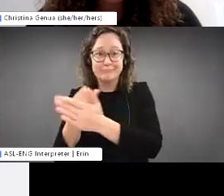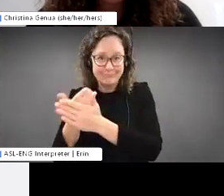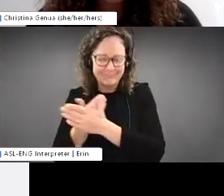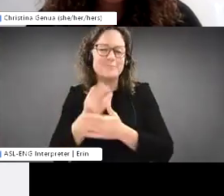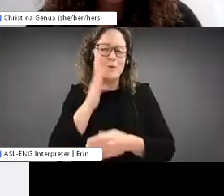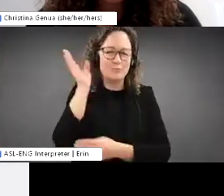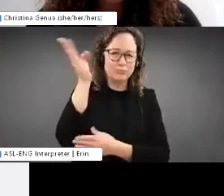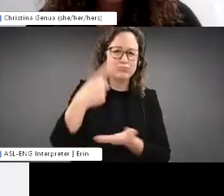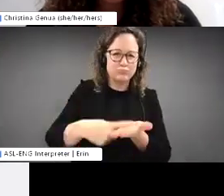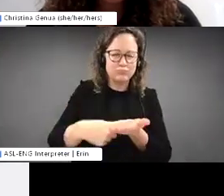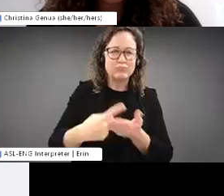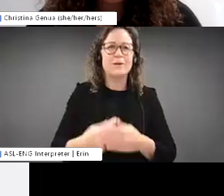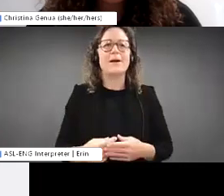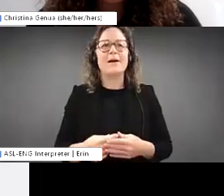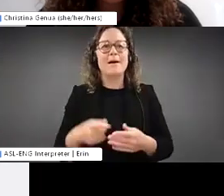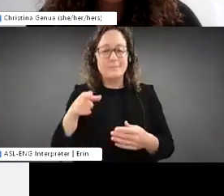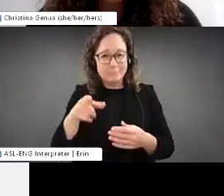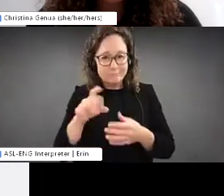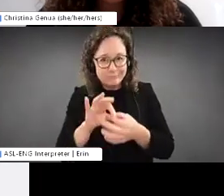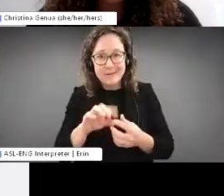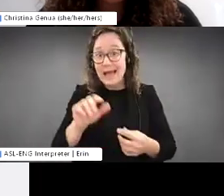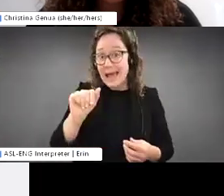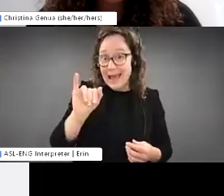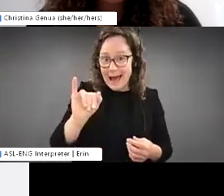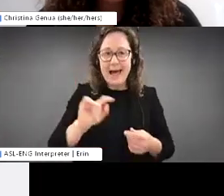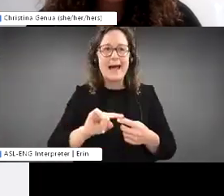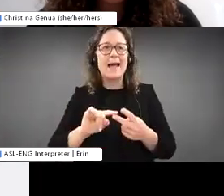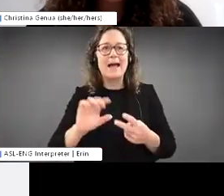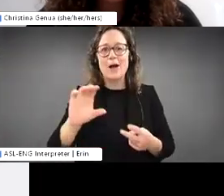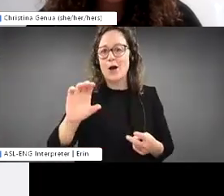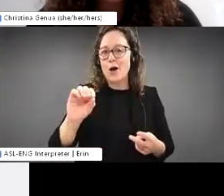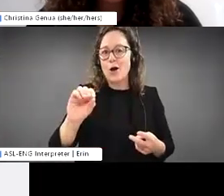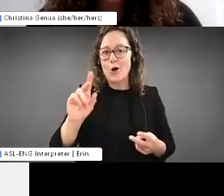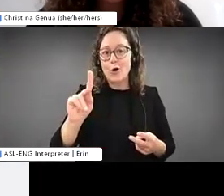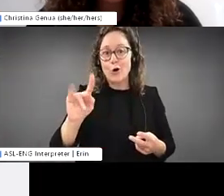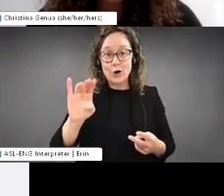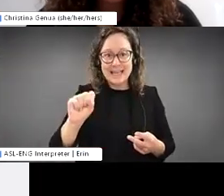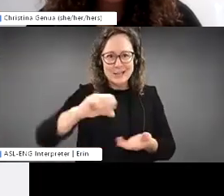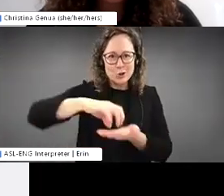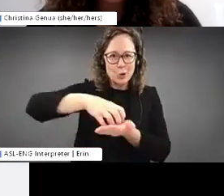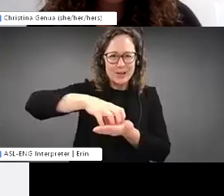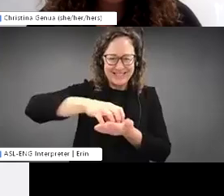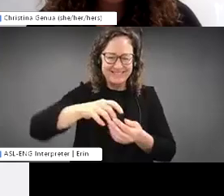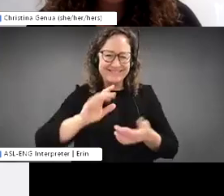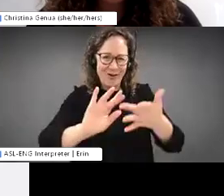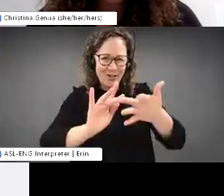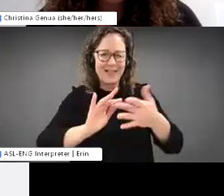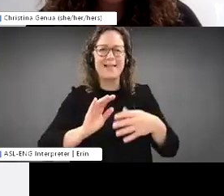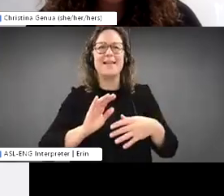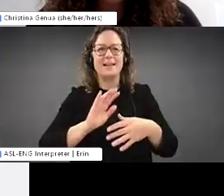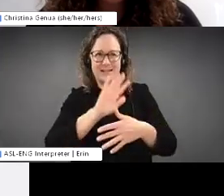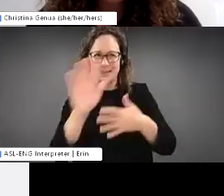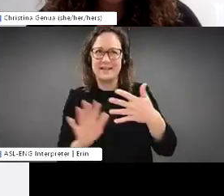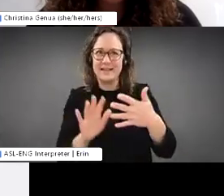about AI and cookies and those kind of things. The technology piece is very complicated. I